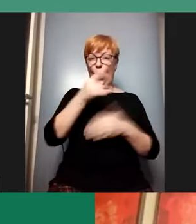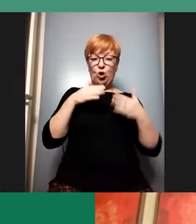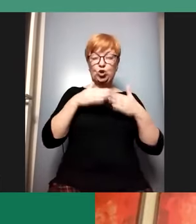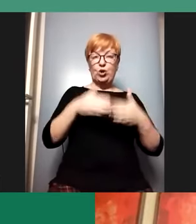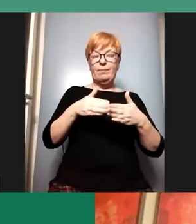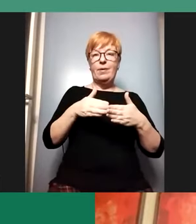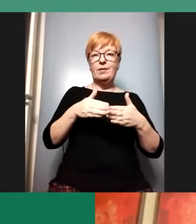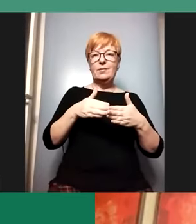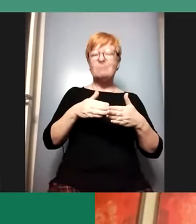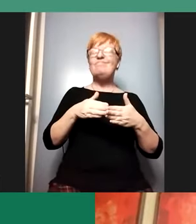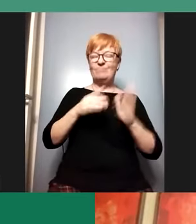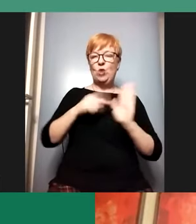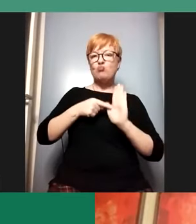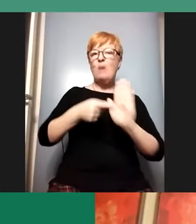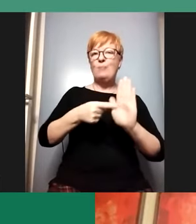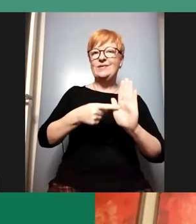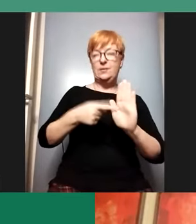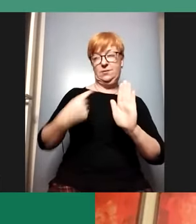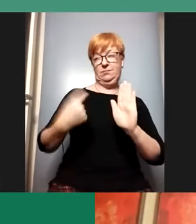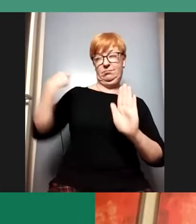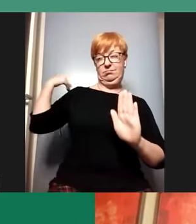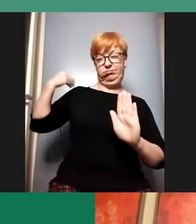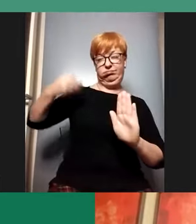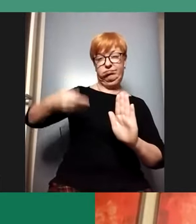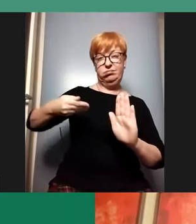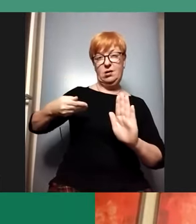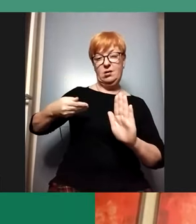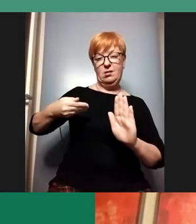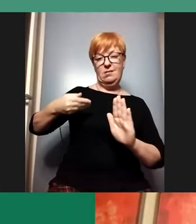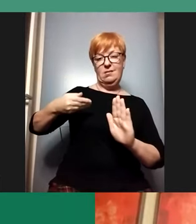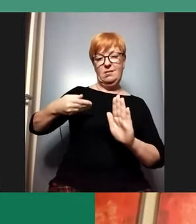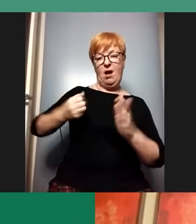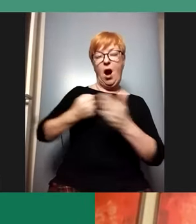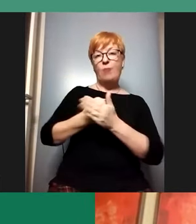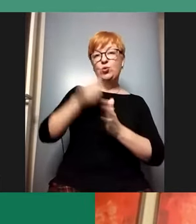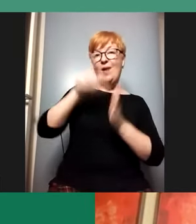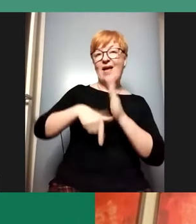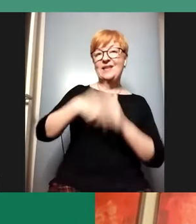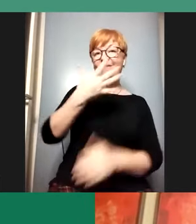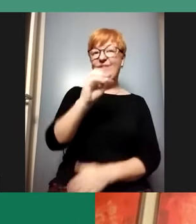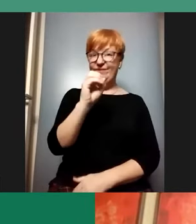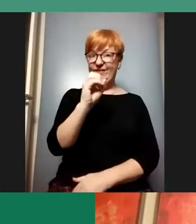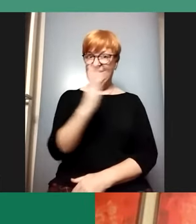from after World War II up until the late 50s or whatever. That's the Windrush period, sure.